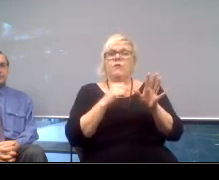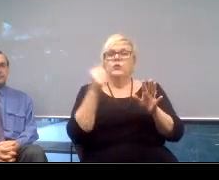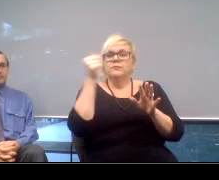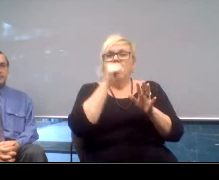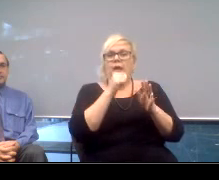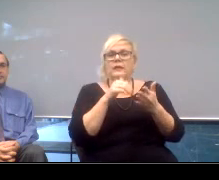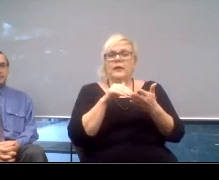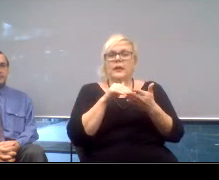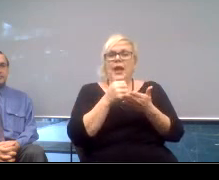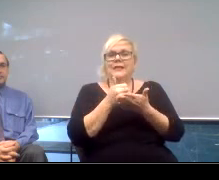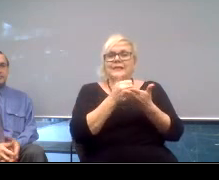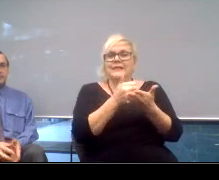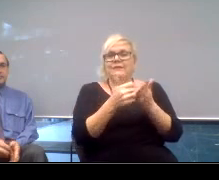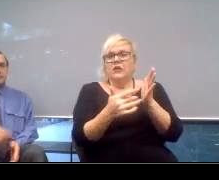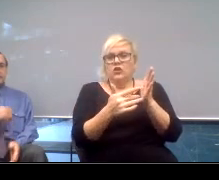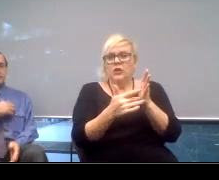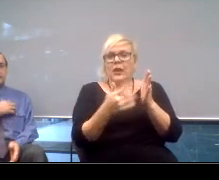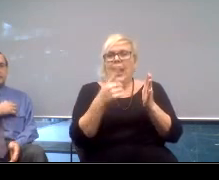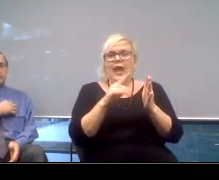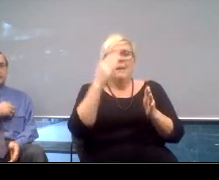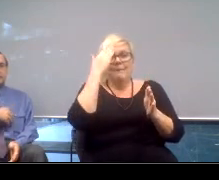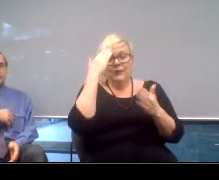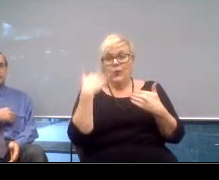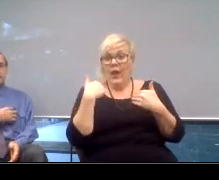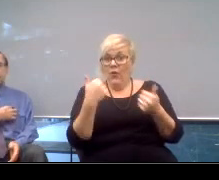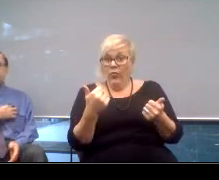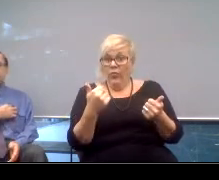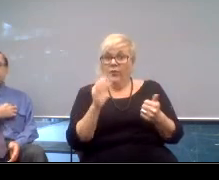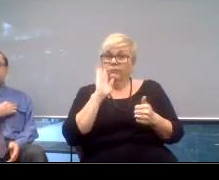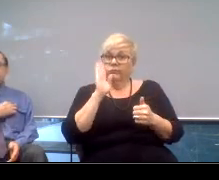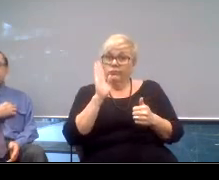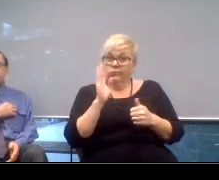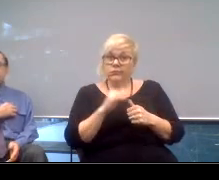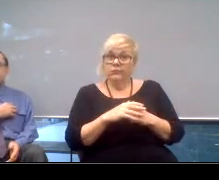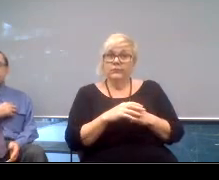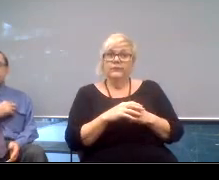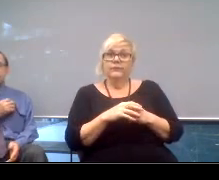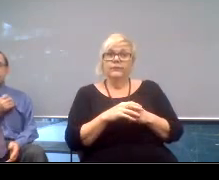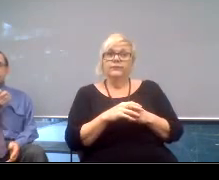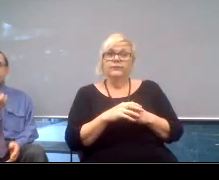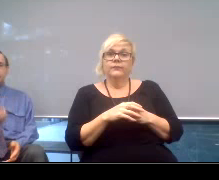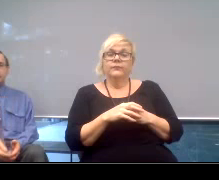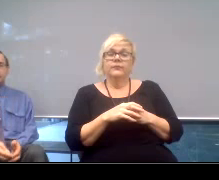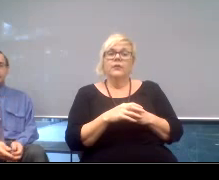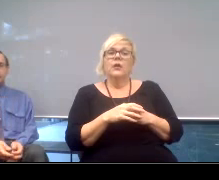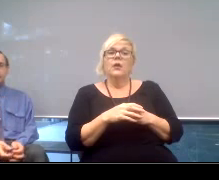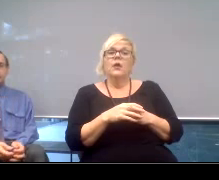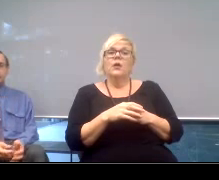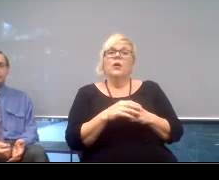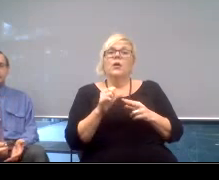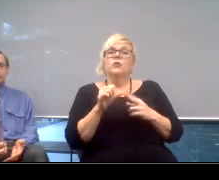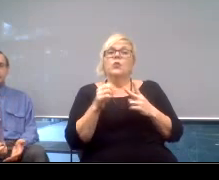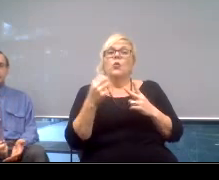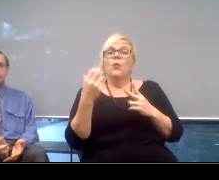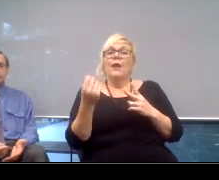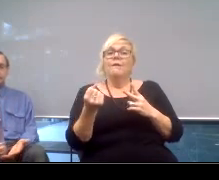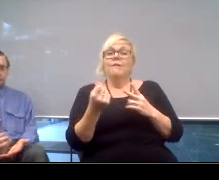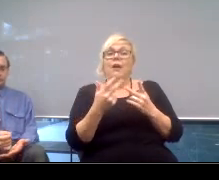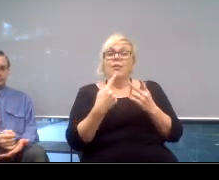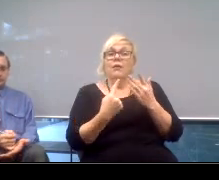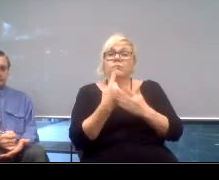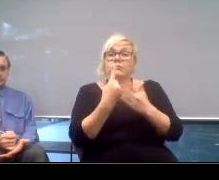Assistive Technology and Mental Health session. We've also got a number of